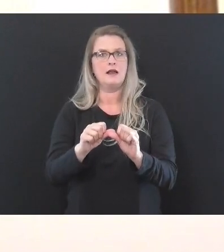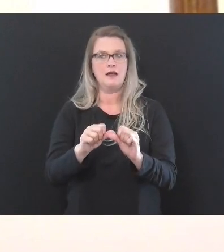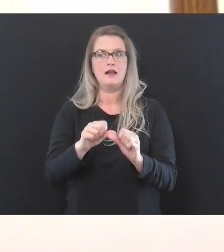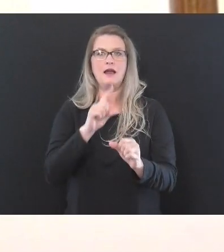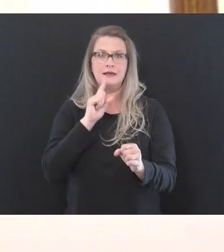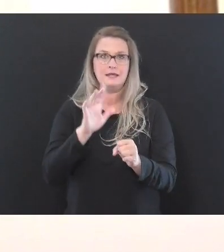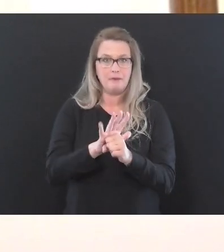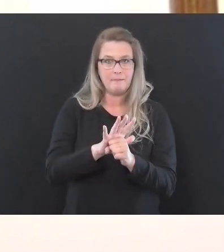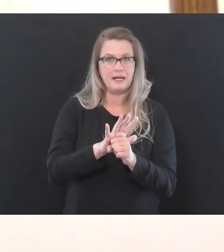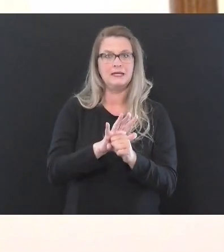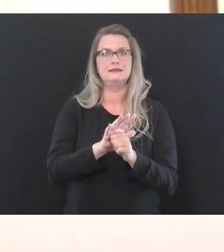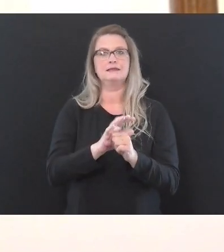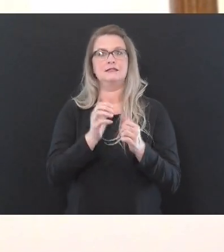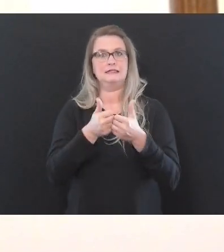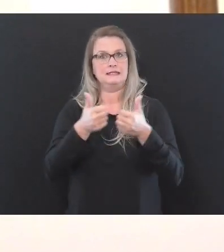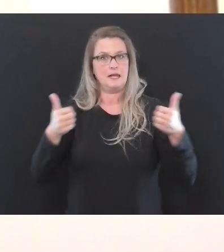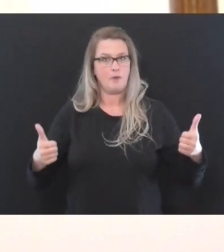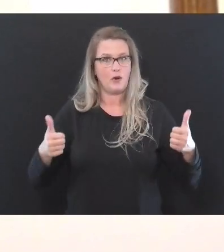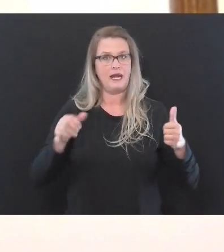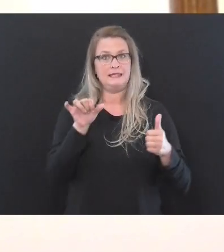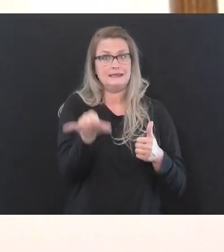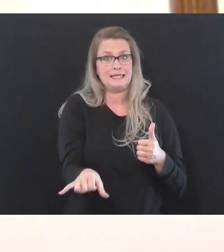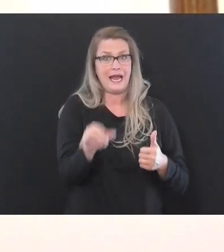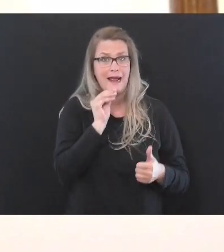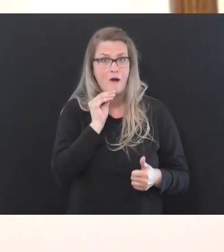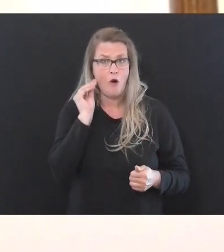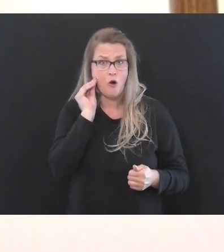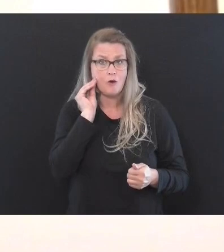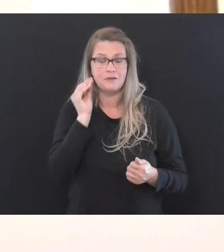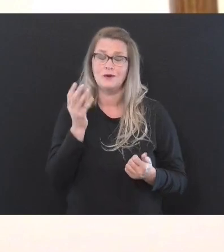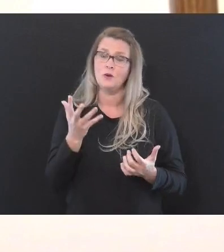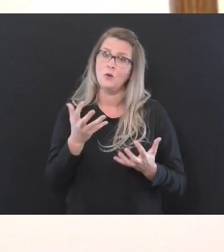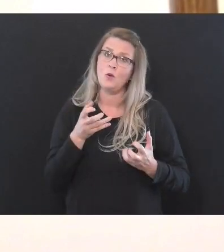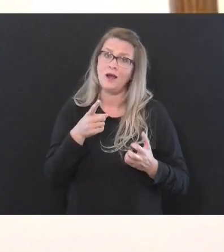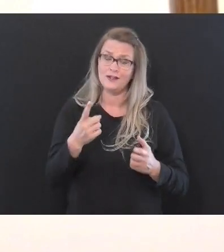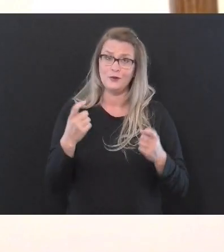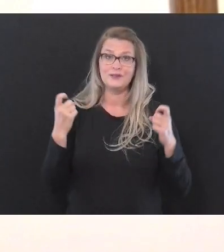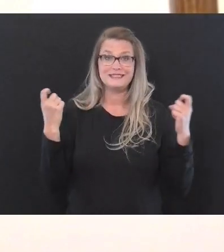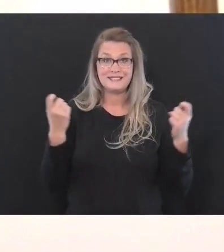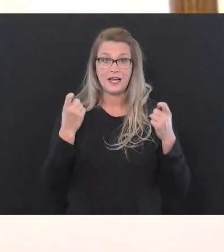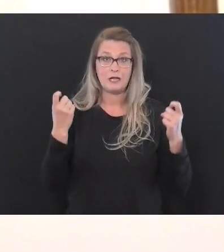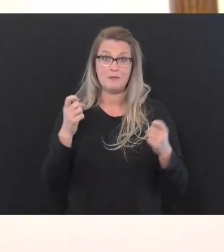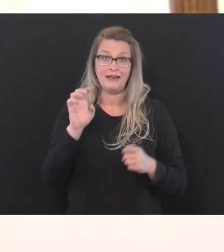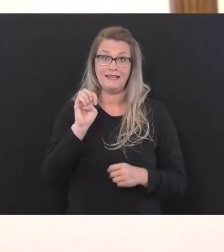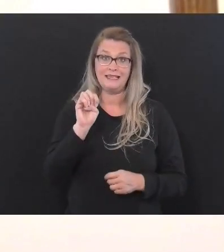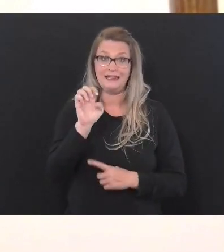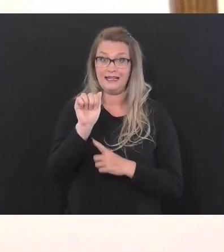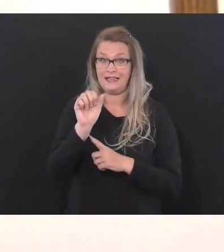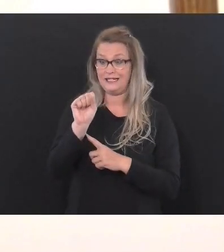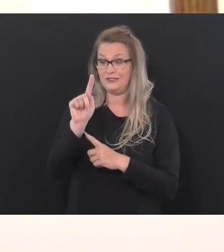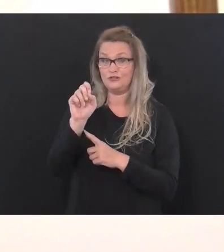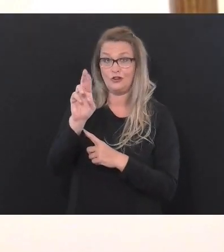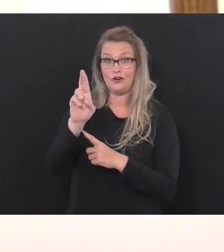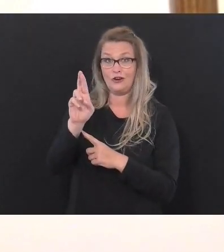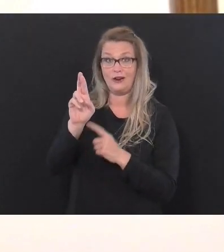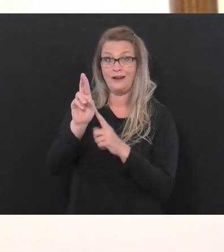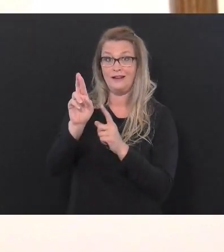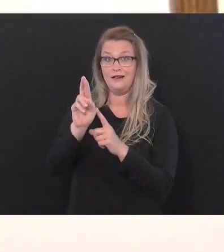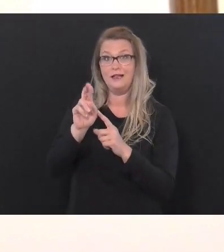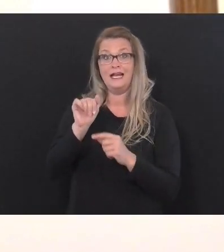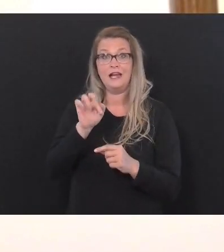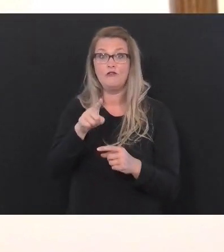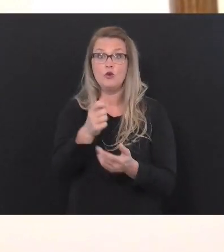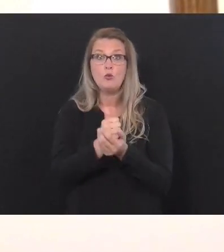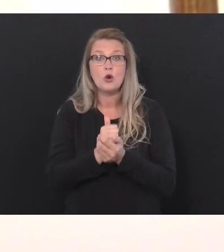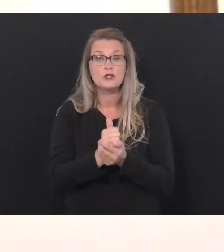distancing and staying at home. Certainly, we want people to celebrate in a way that's meaningful to you and to worship. That is such an